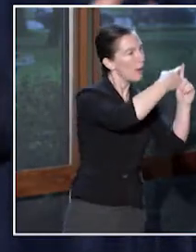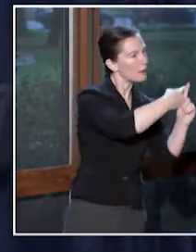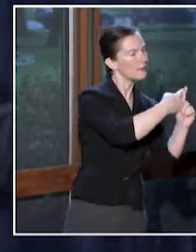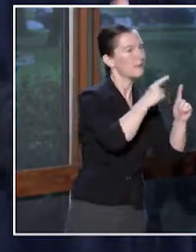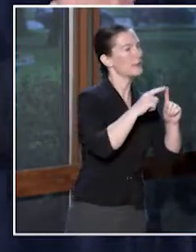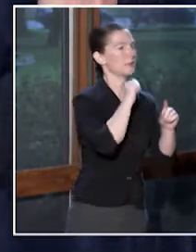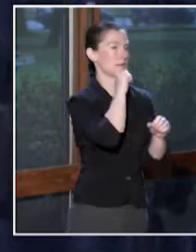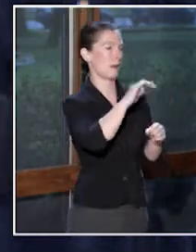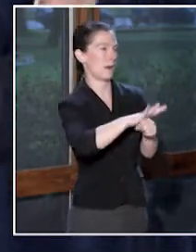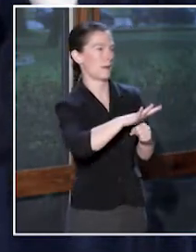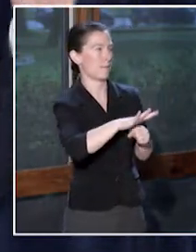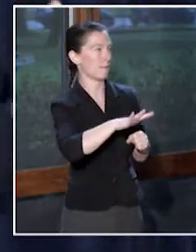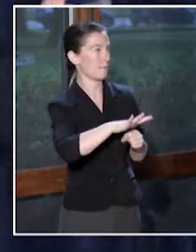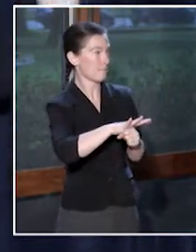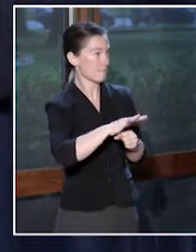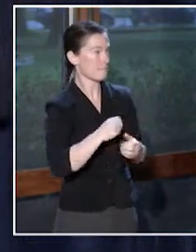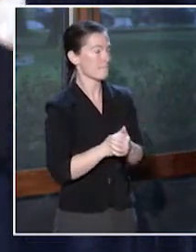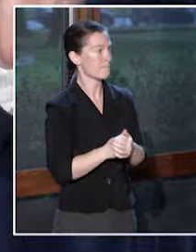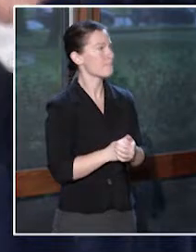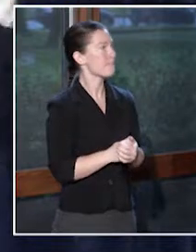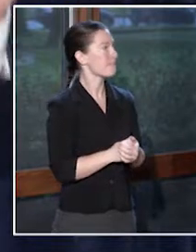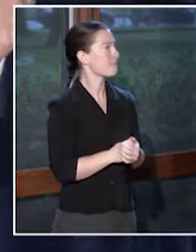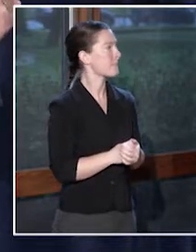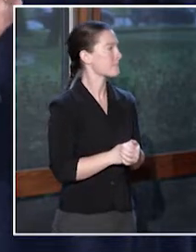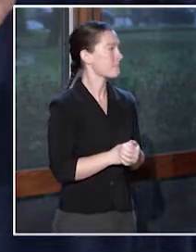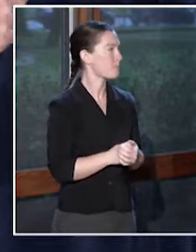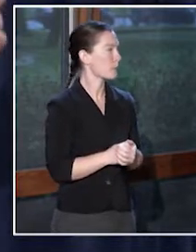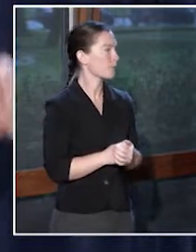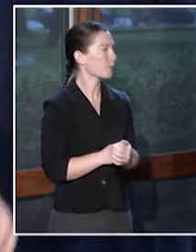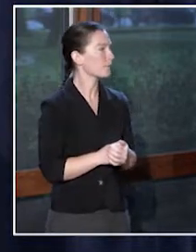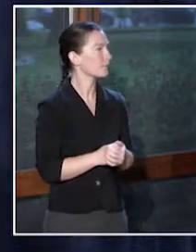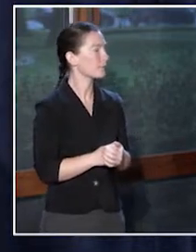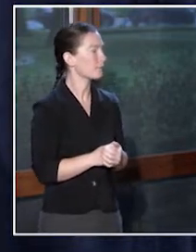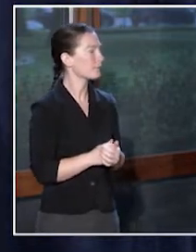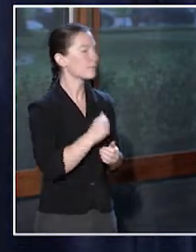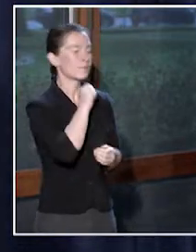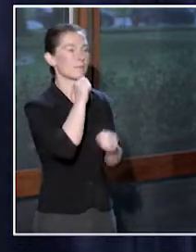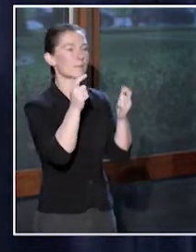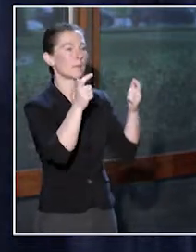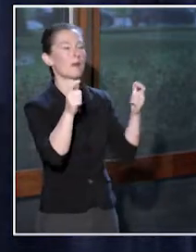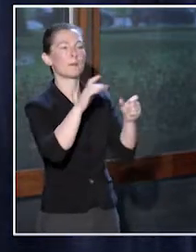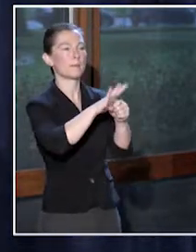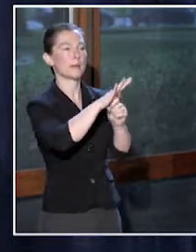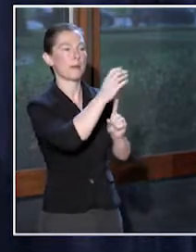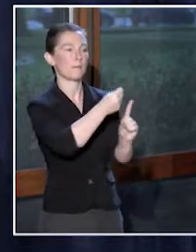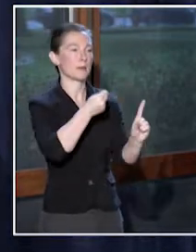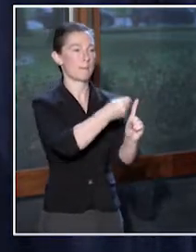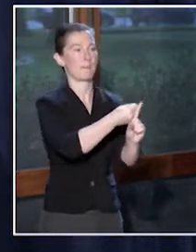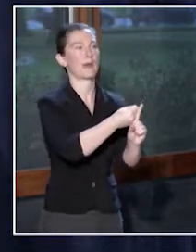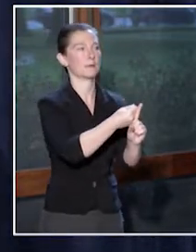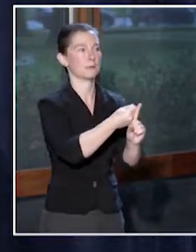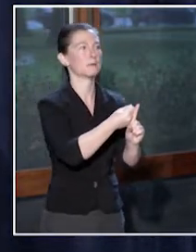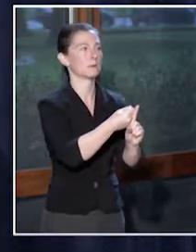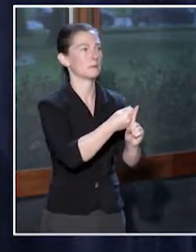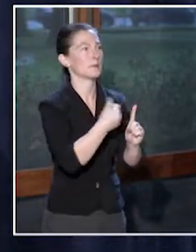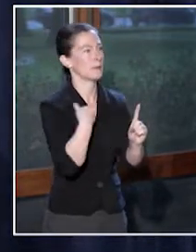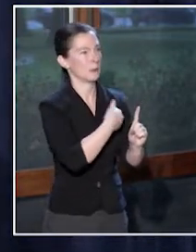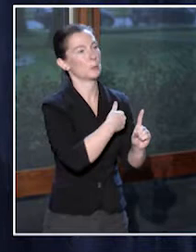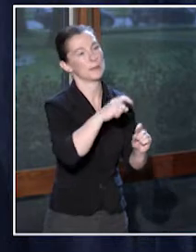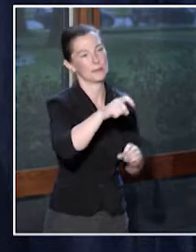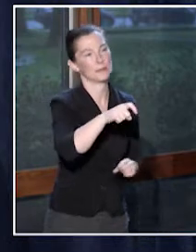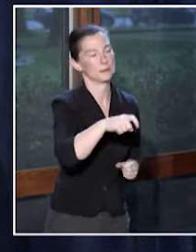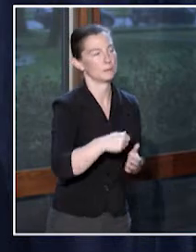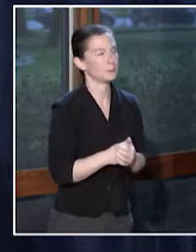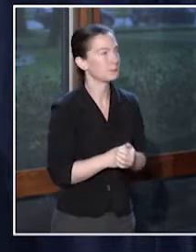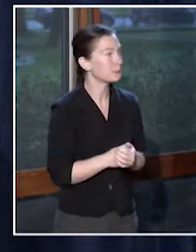not scaled to the level to really move the needle in a way that we need to move the needle. I went